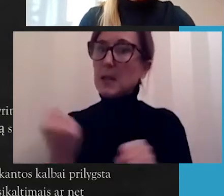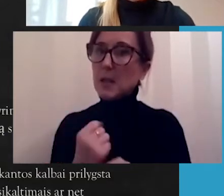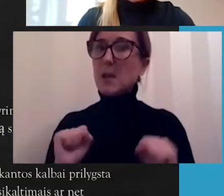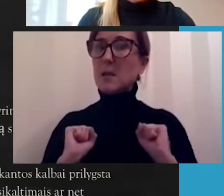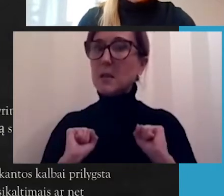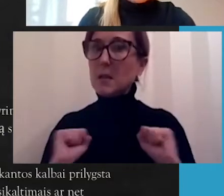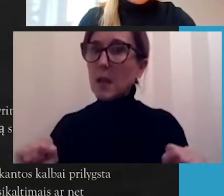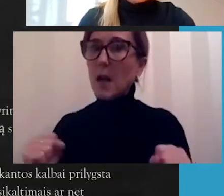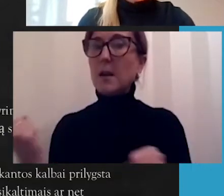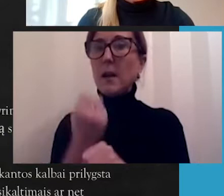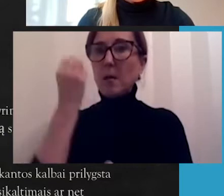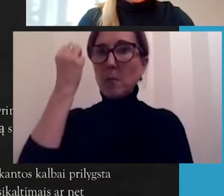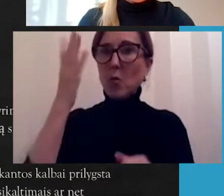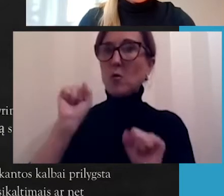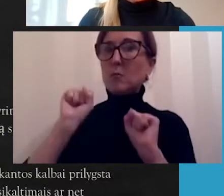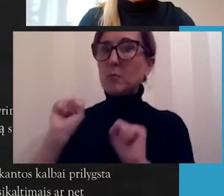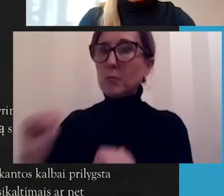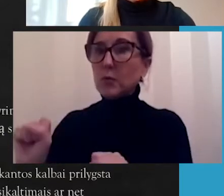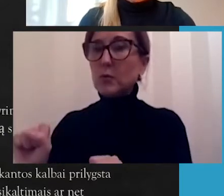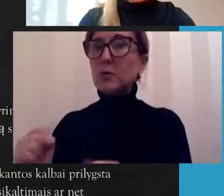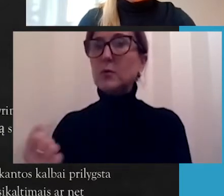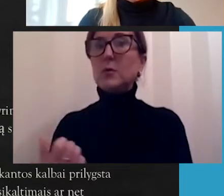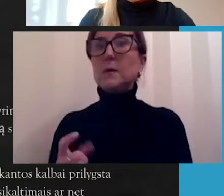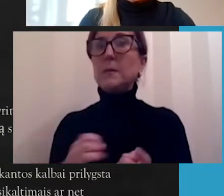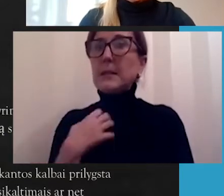Basically, the court says, be braver